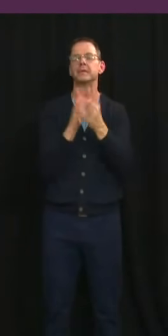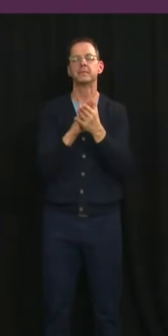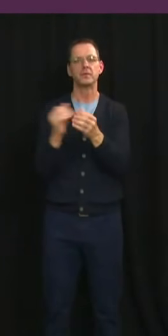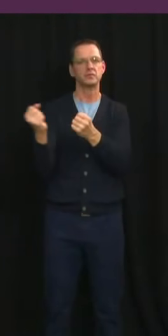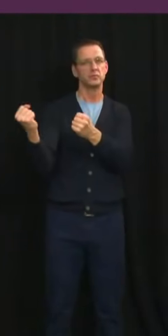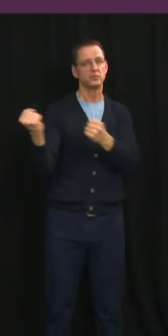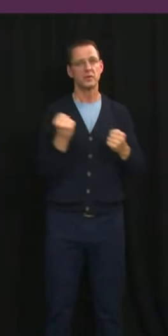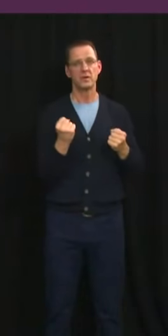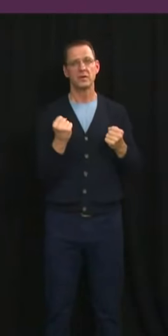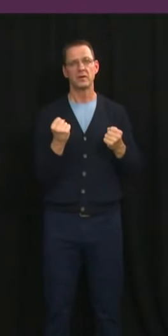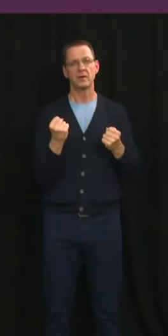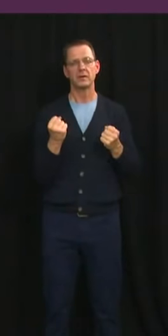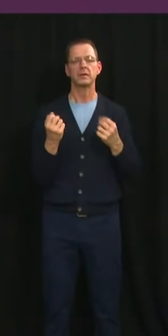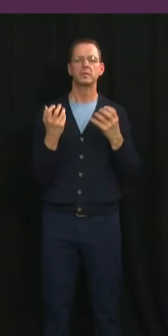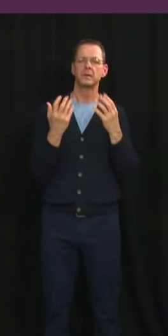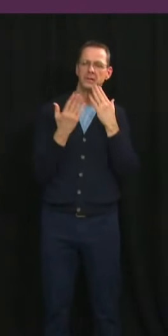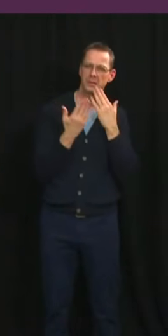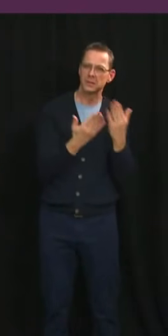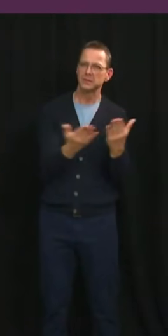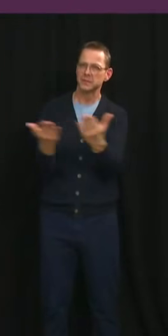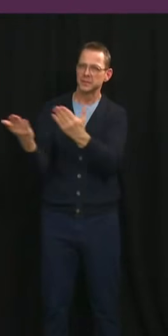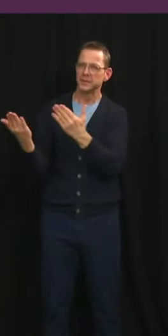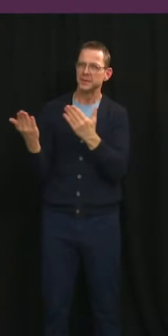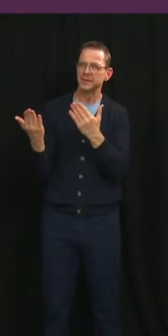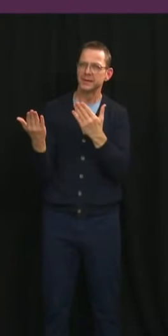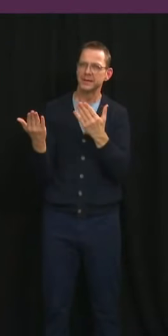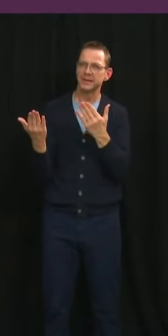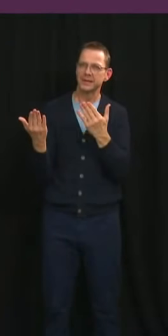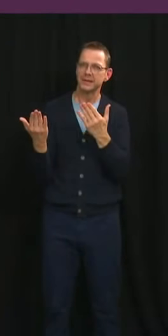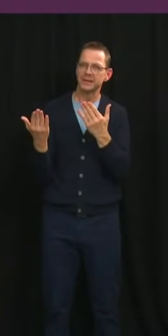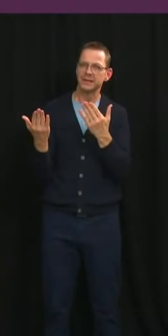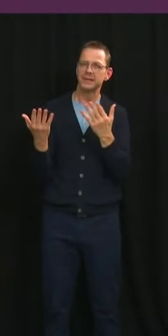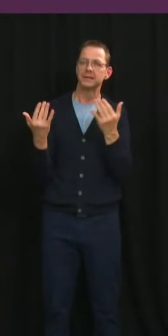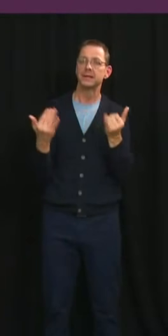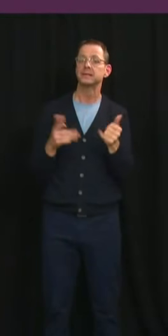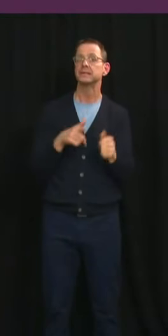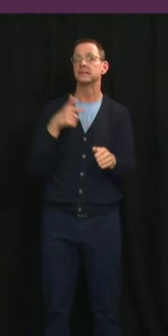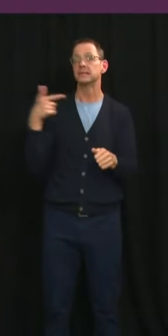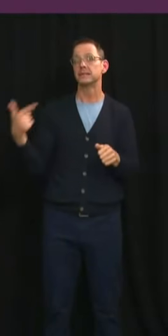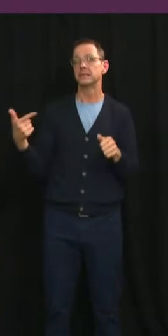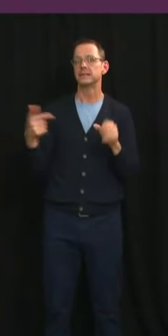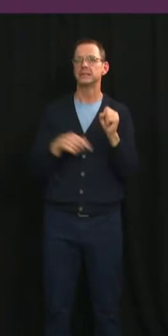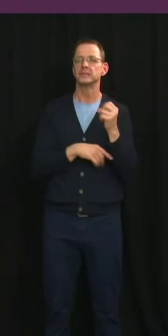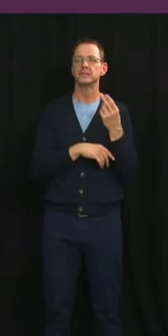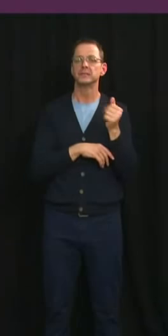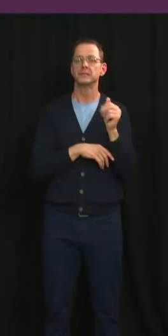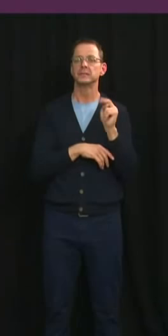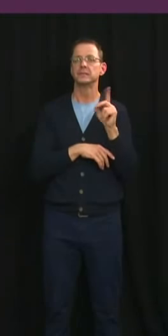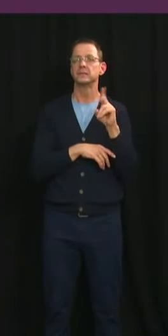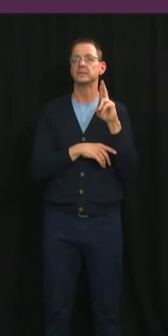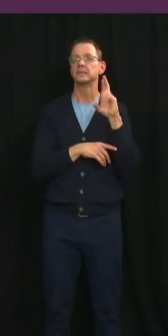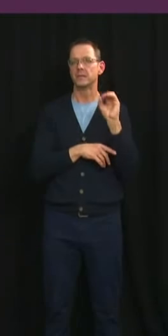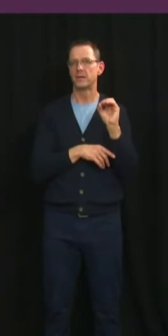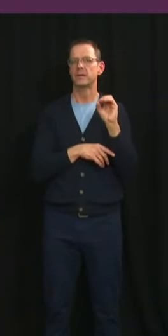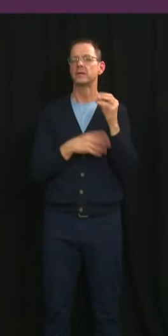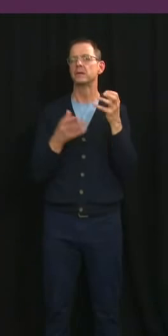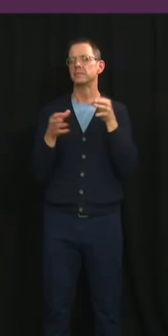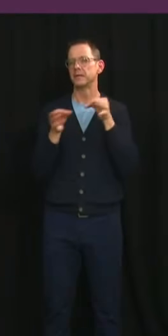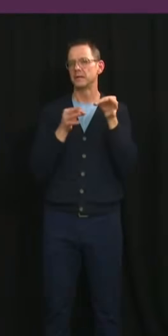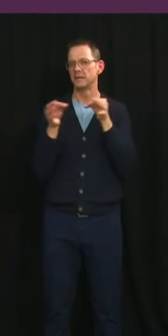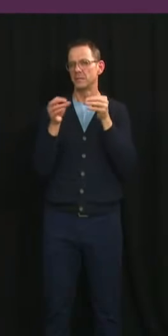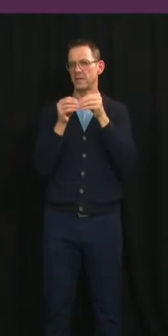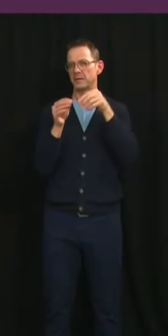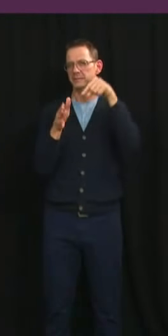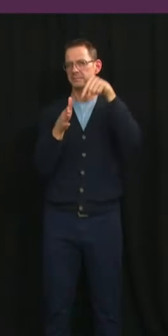over to Minister Shandro, who will provide some more details, and then Dr. Hinshaw will provide today's update.